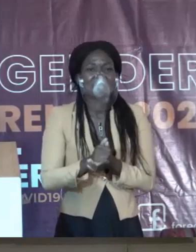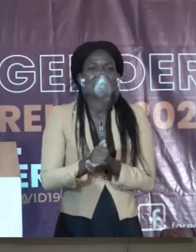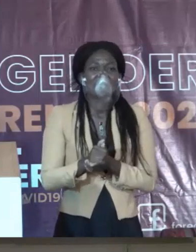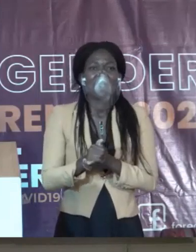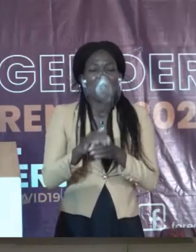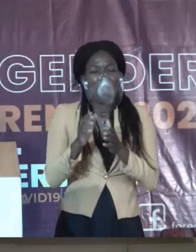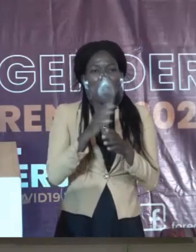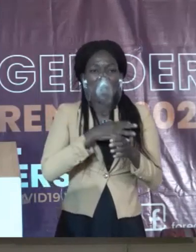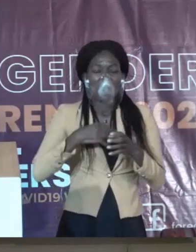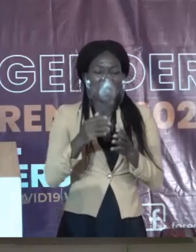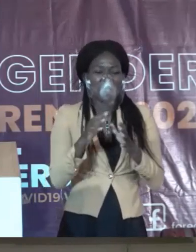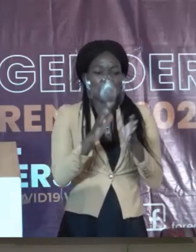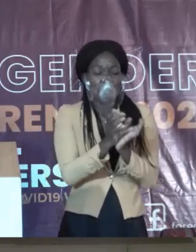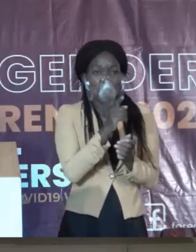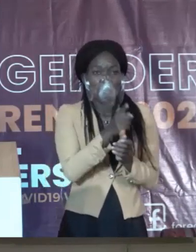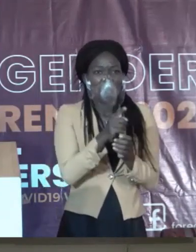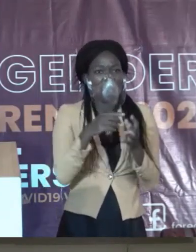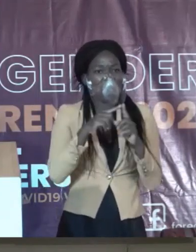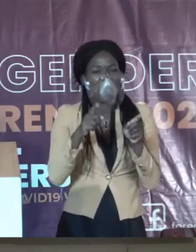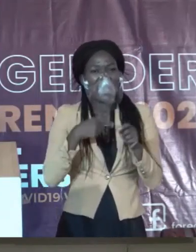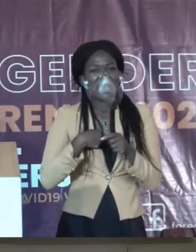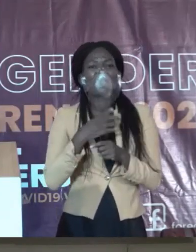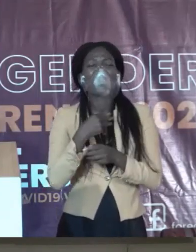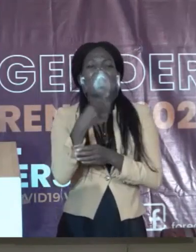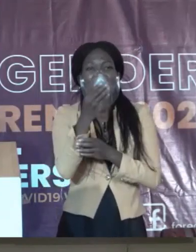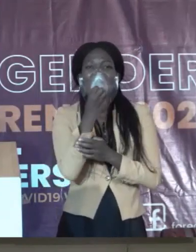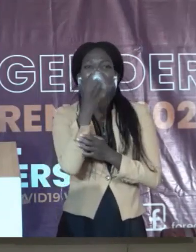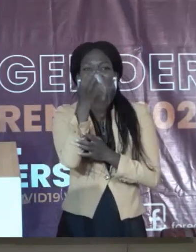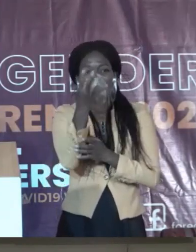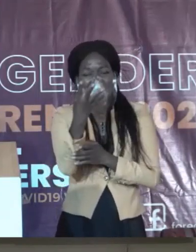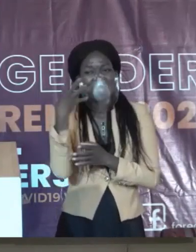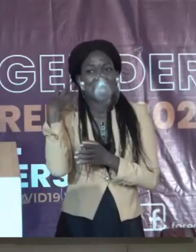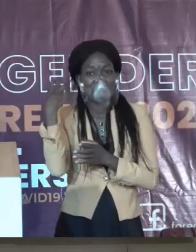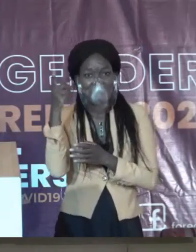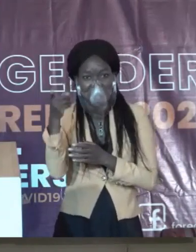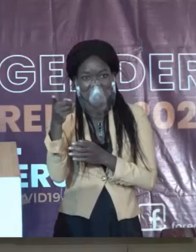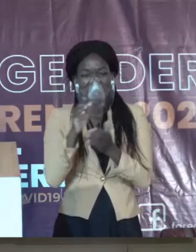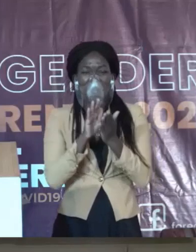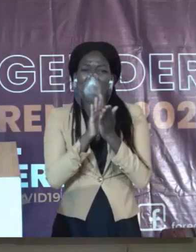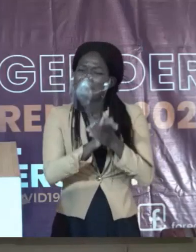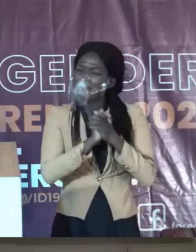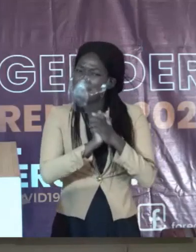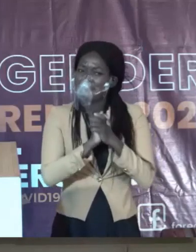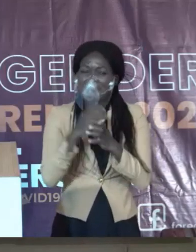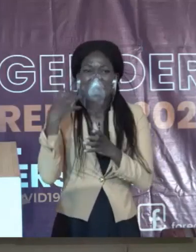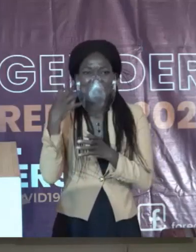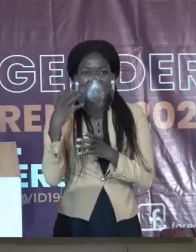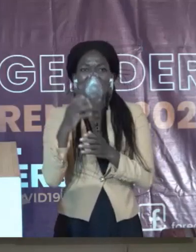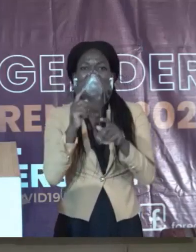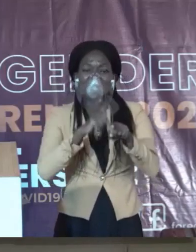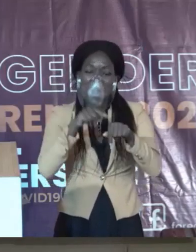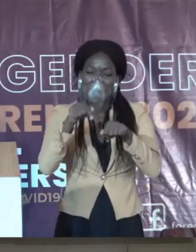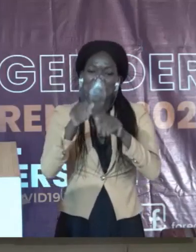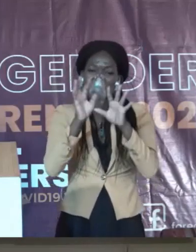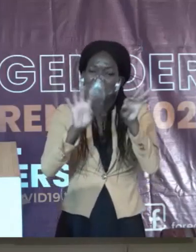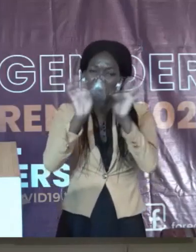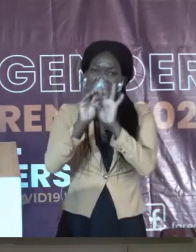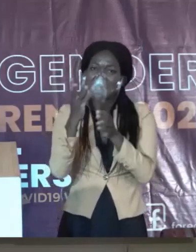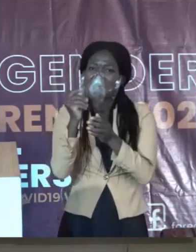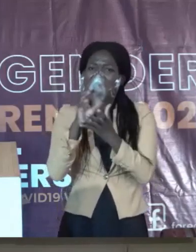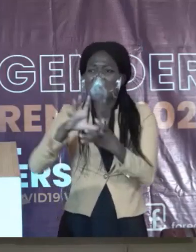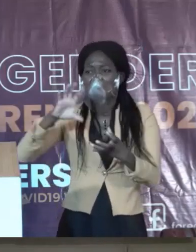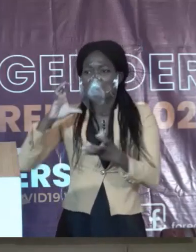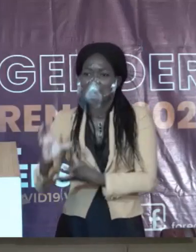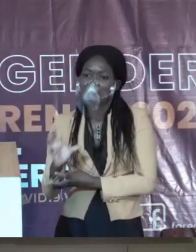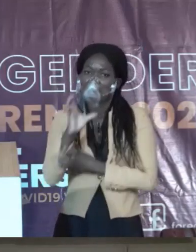that this is the time to put money into those groups, into the groups that